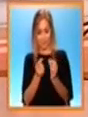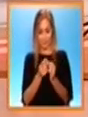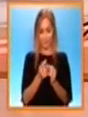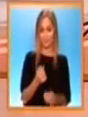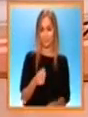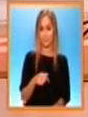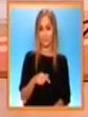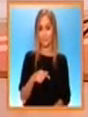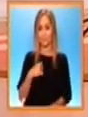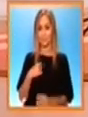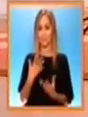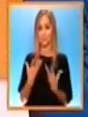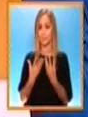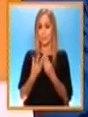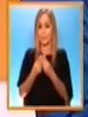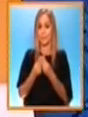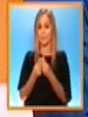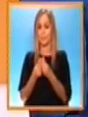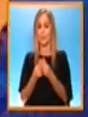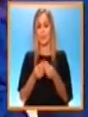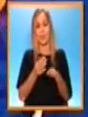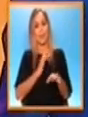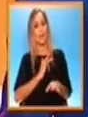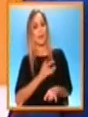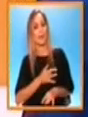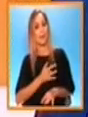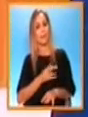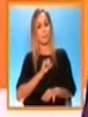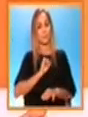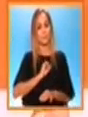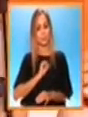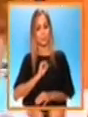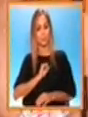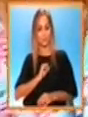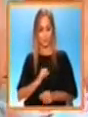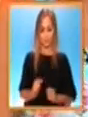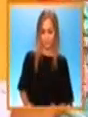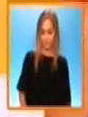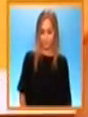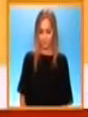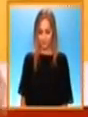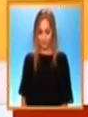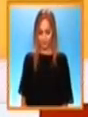on a blanket with my baby. Let's dance for me.